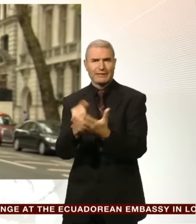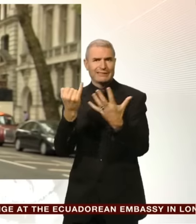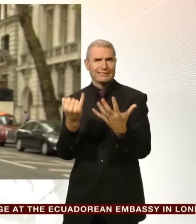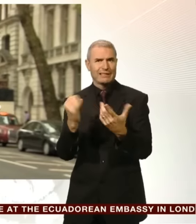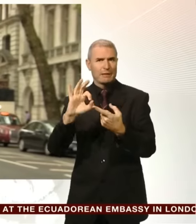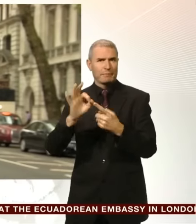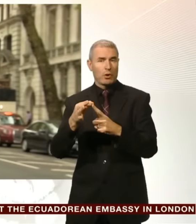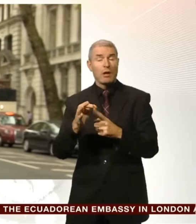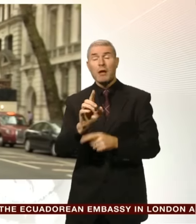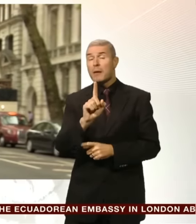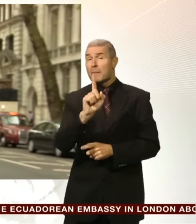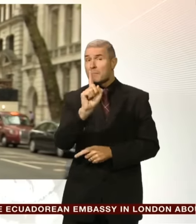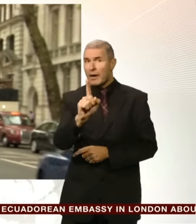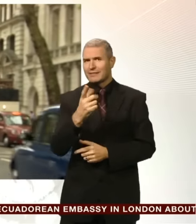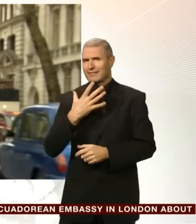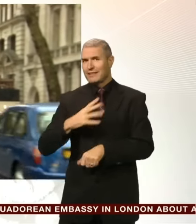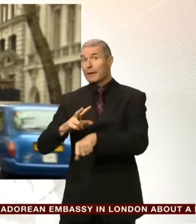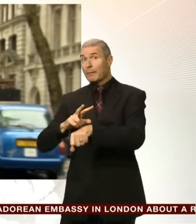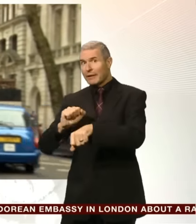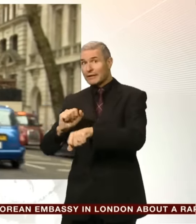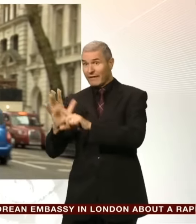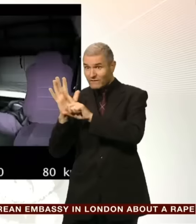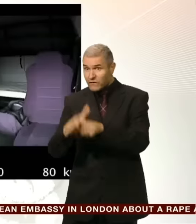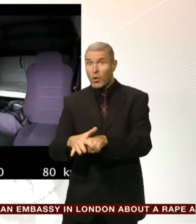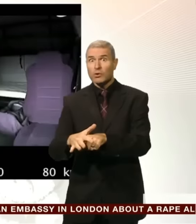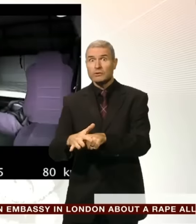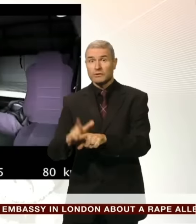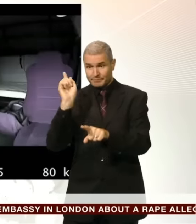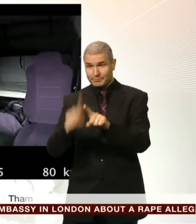we also need to see the police enforcing it.